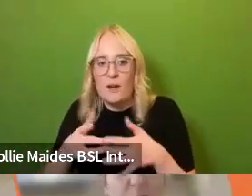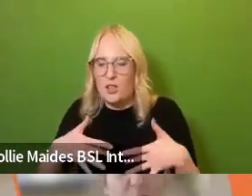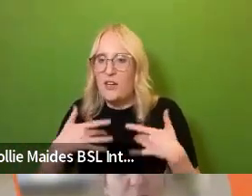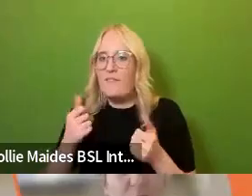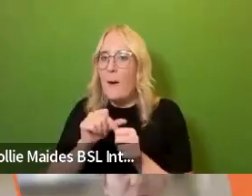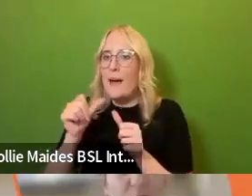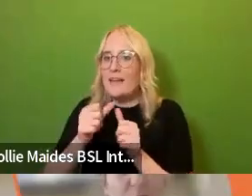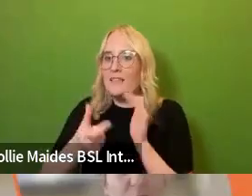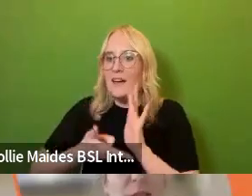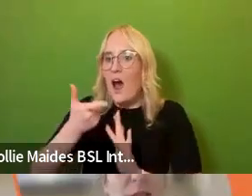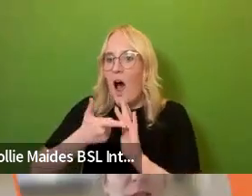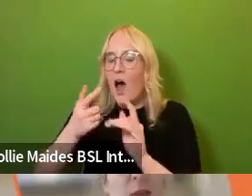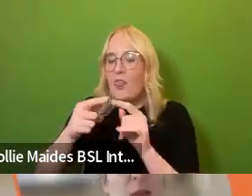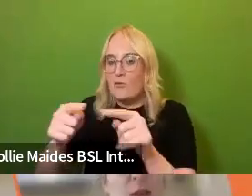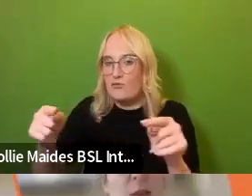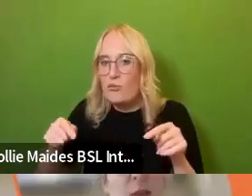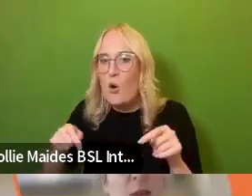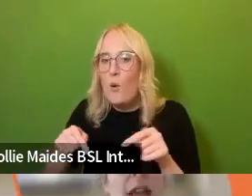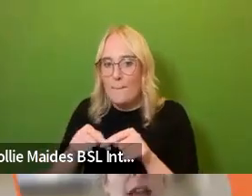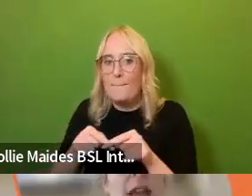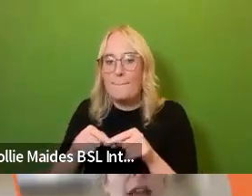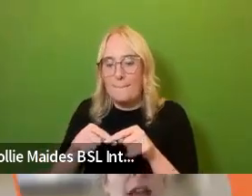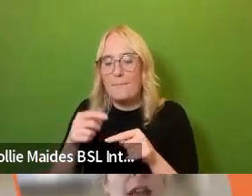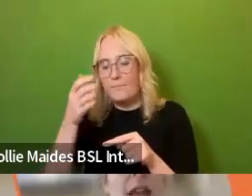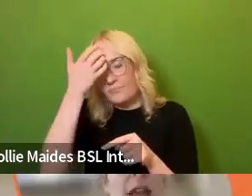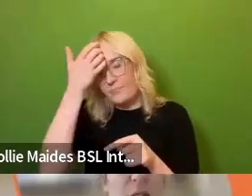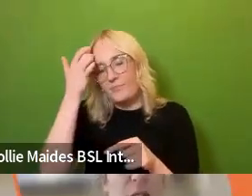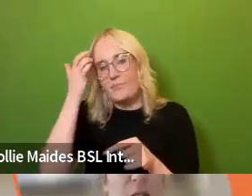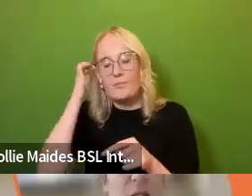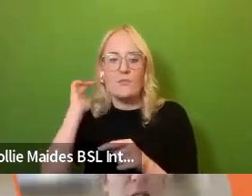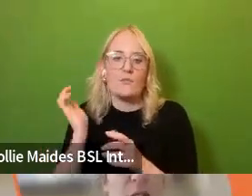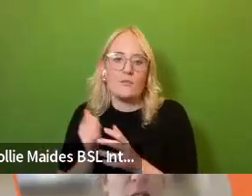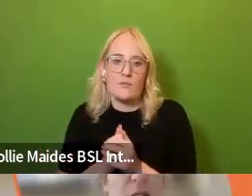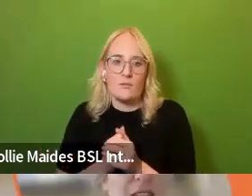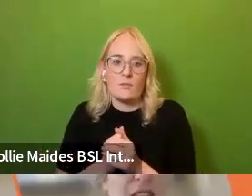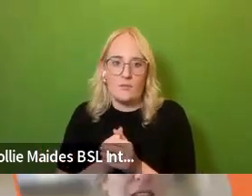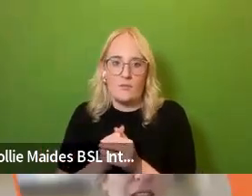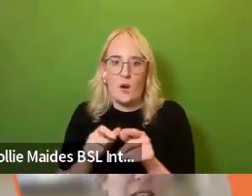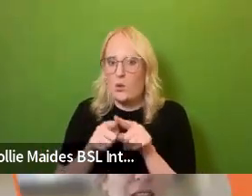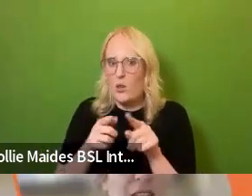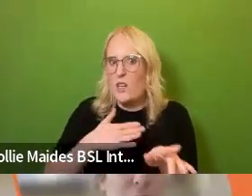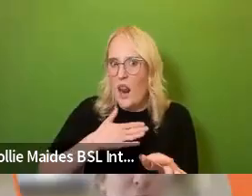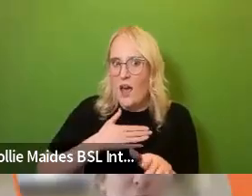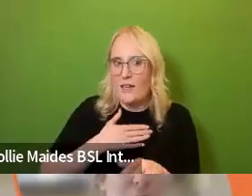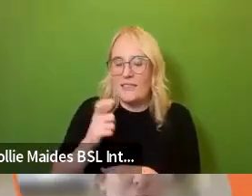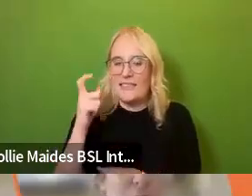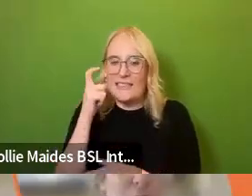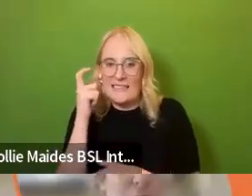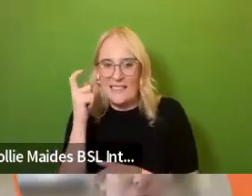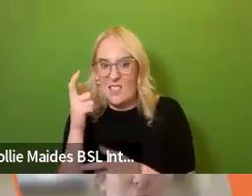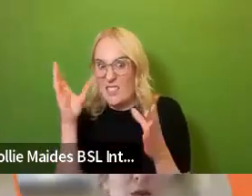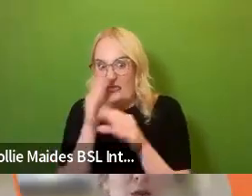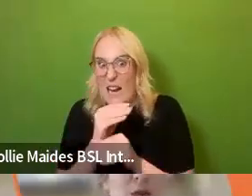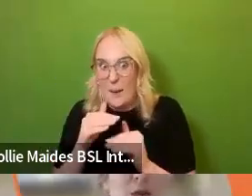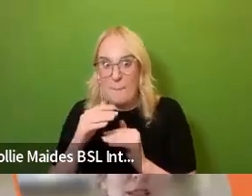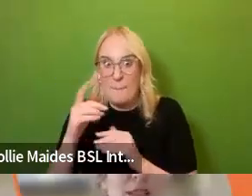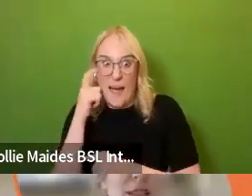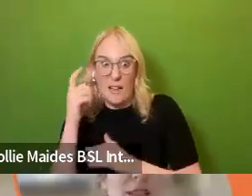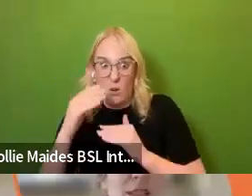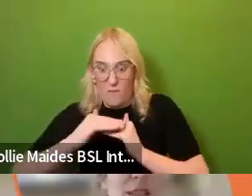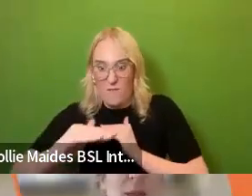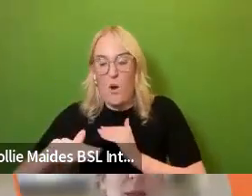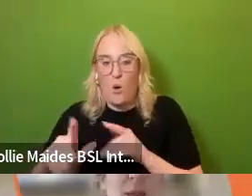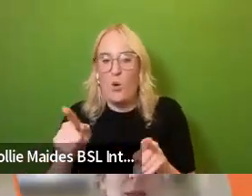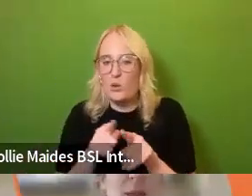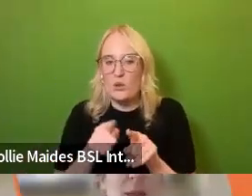grounded when she was sleeping on the floor. And also she hated being on her own. She's really sensitive